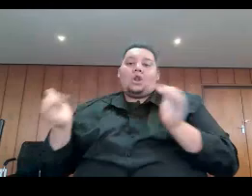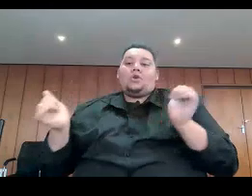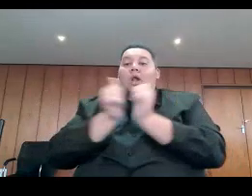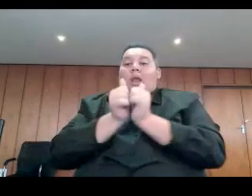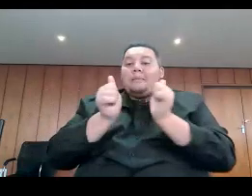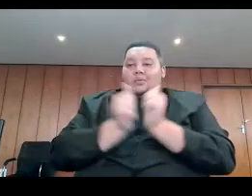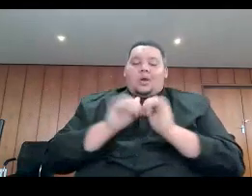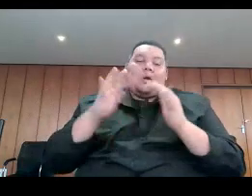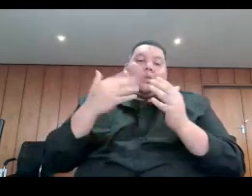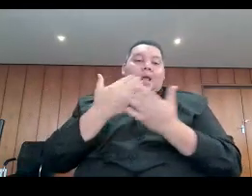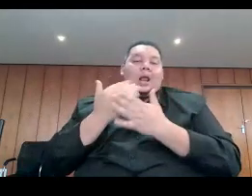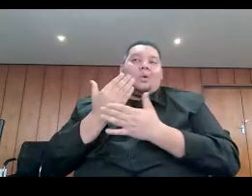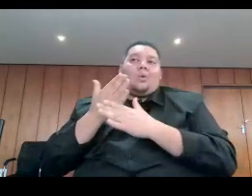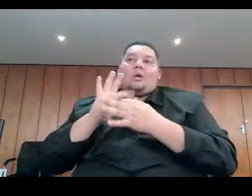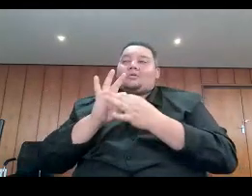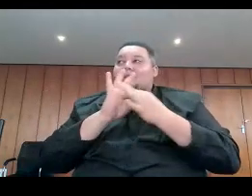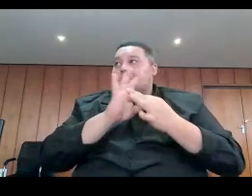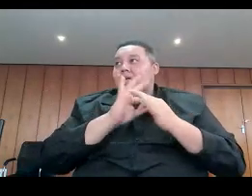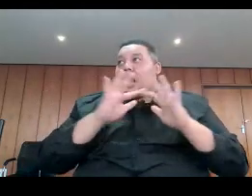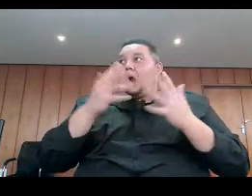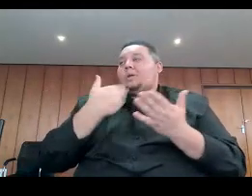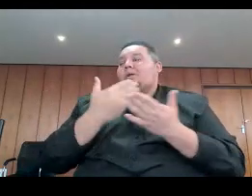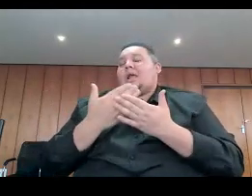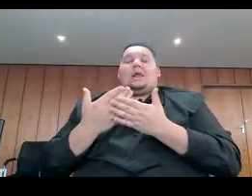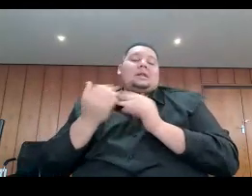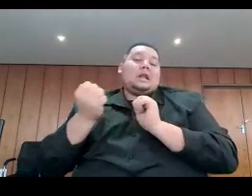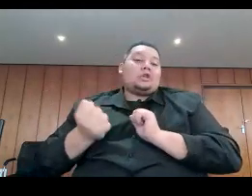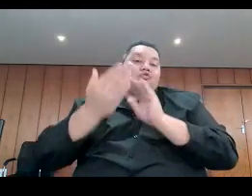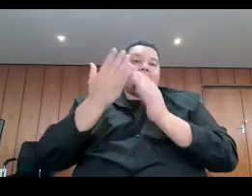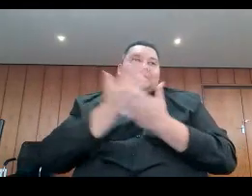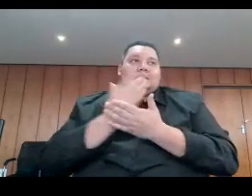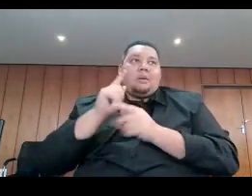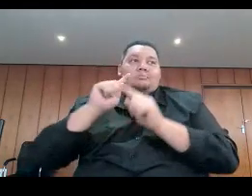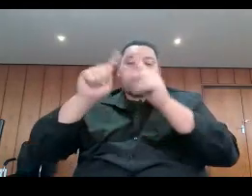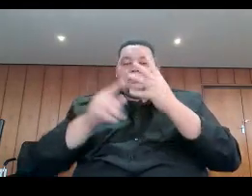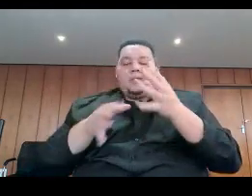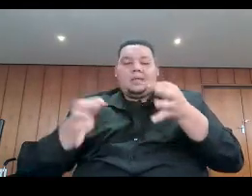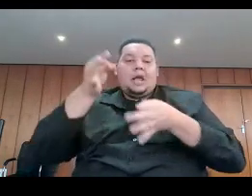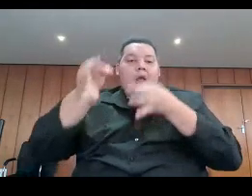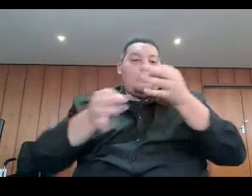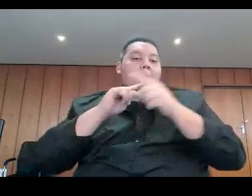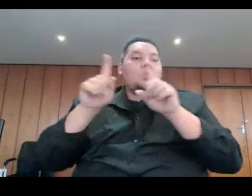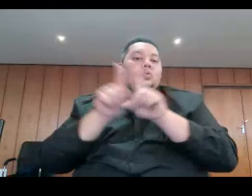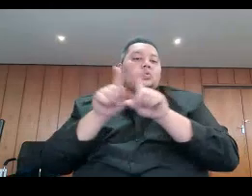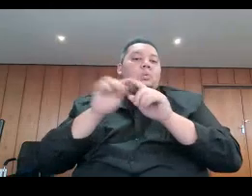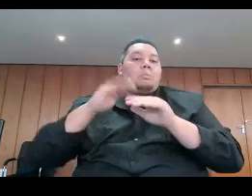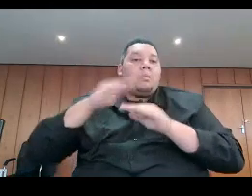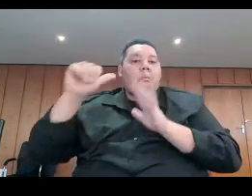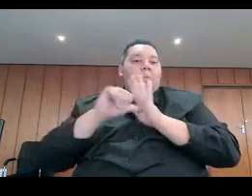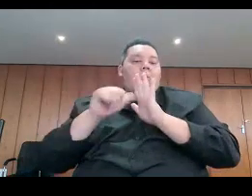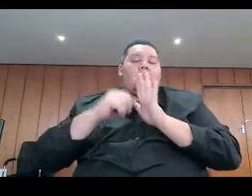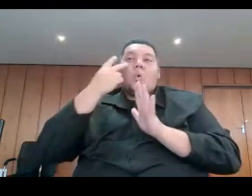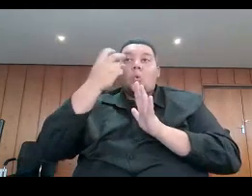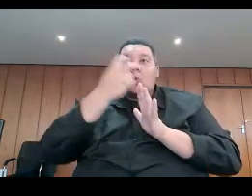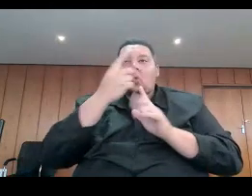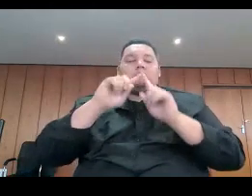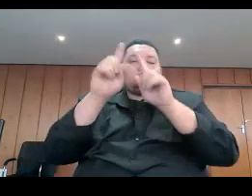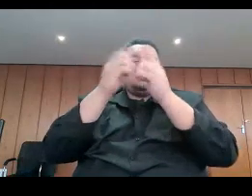collaborate, how we can work together, how we can address some of these gaps, and most importantly, find solutions that